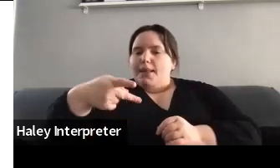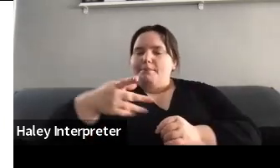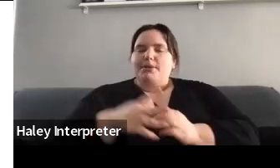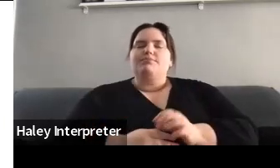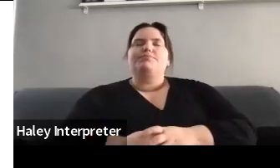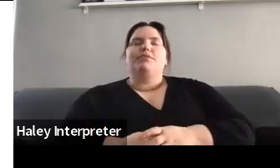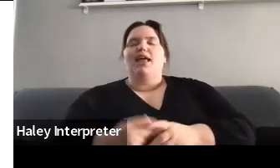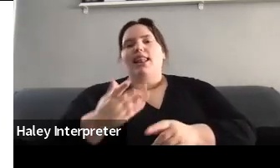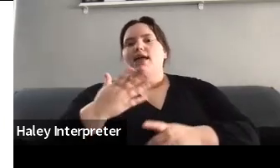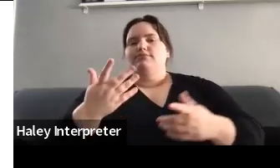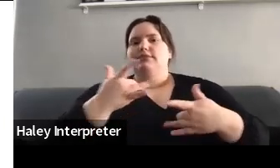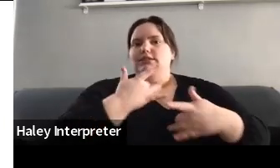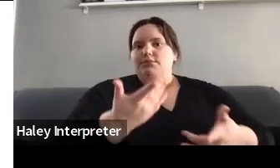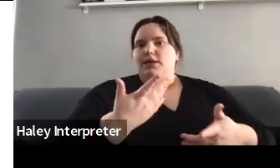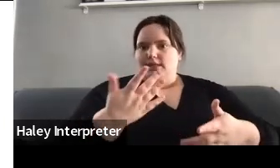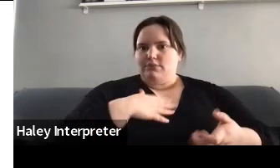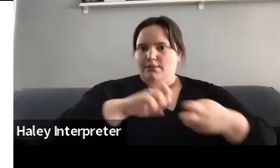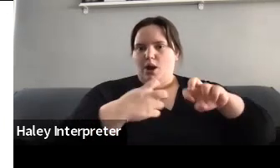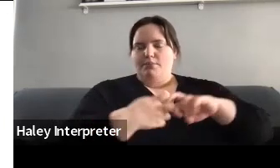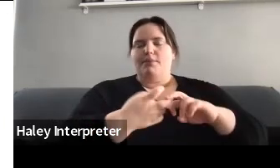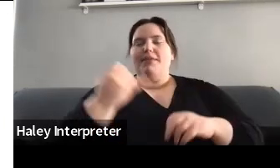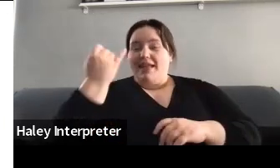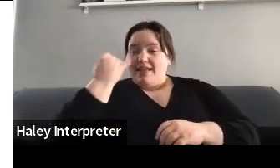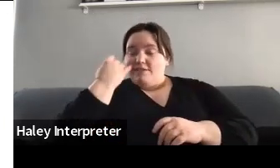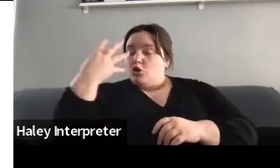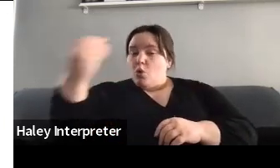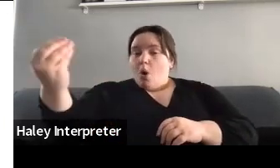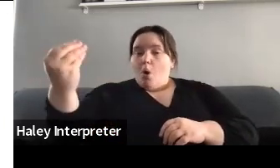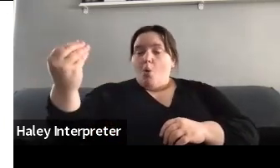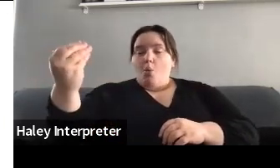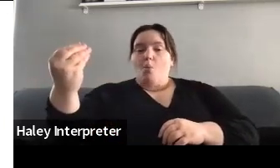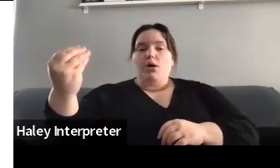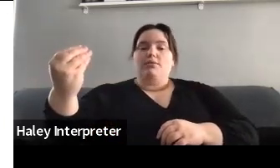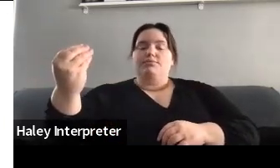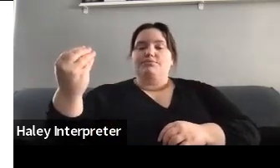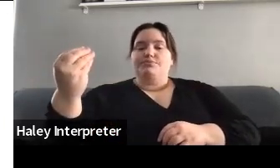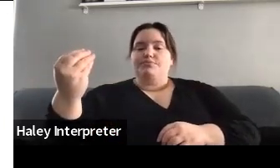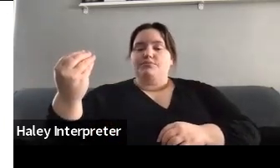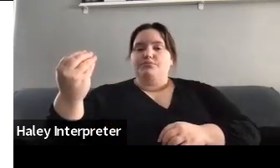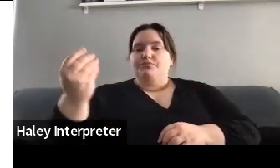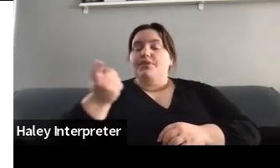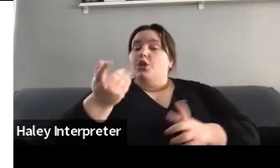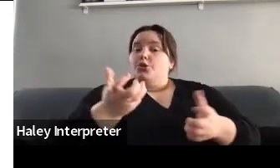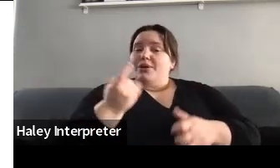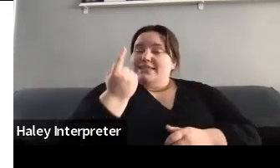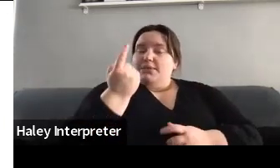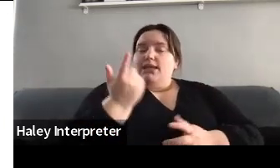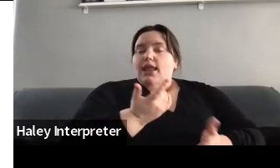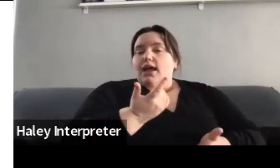around. If you're on the go and you just want something